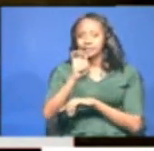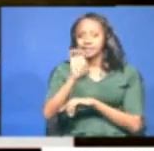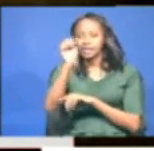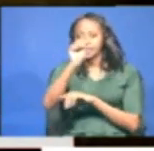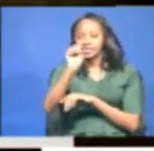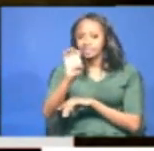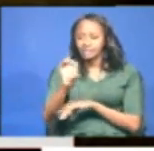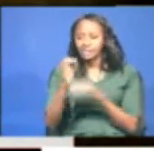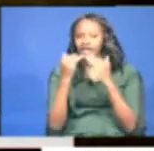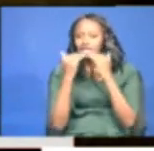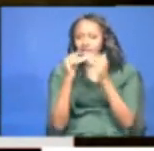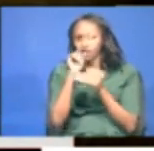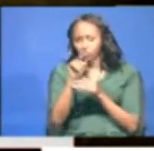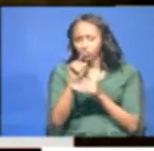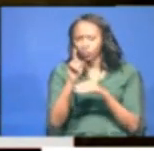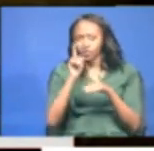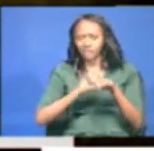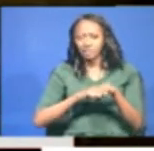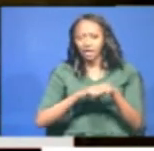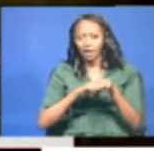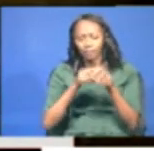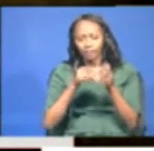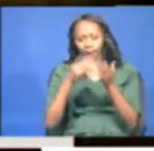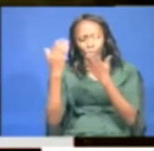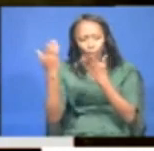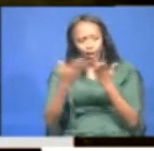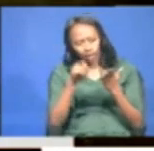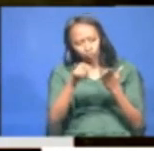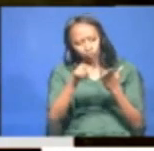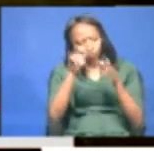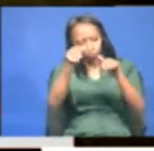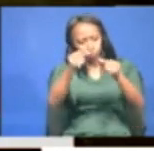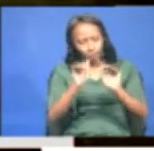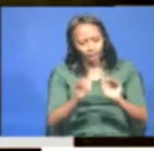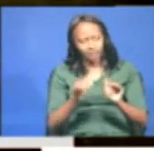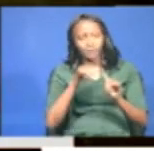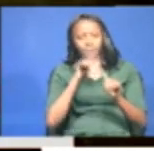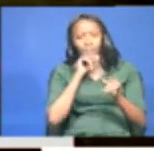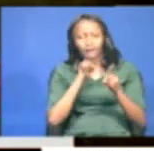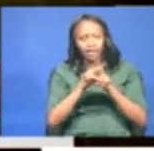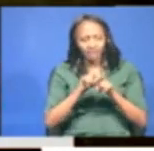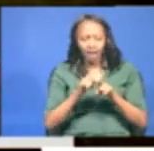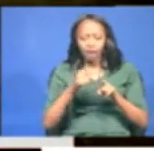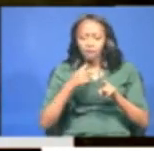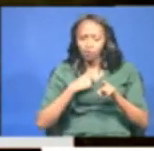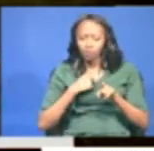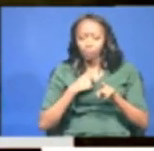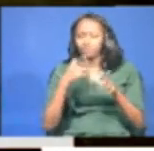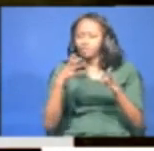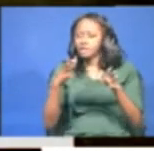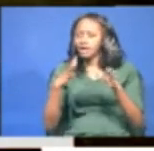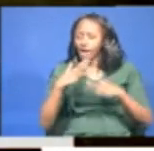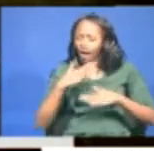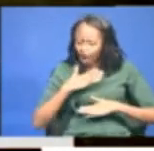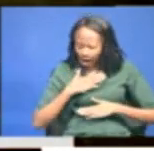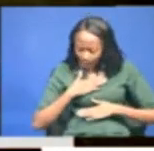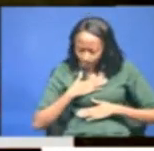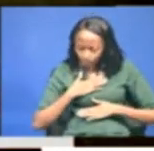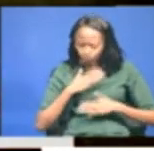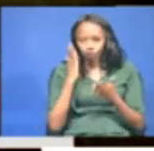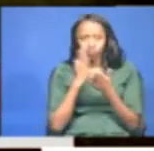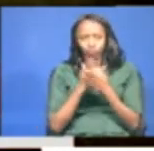an invitation, you come and bury my brother and you accepted, I was humbled. I'm always amazed by your clarity of